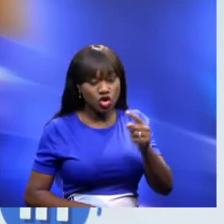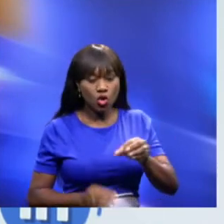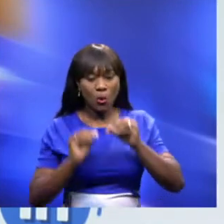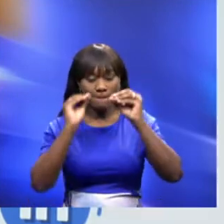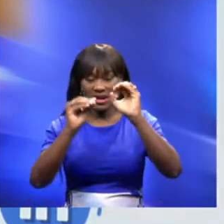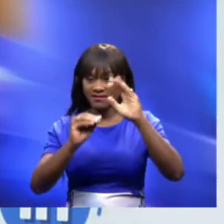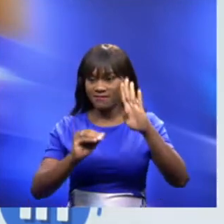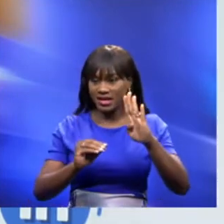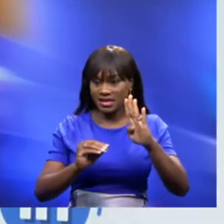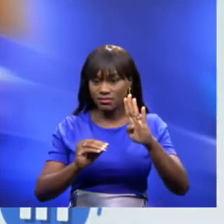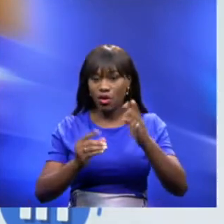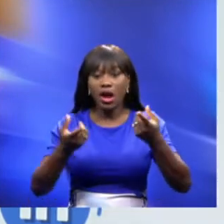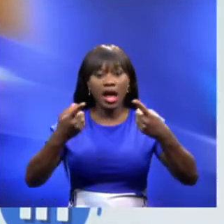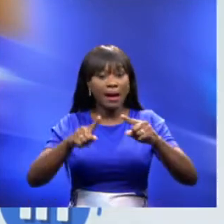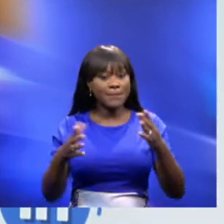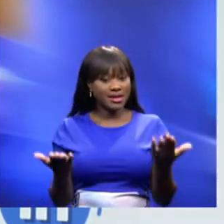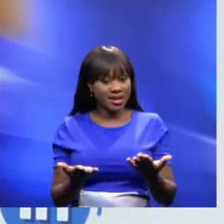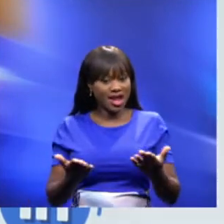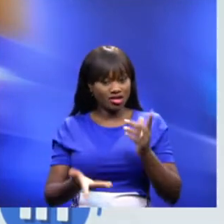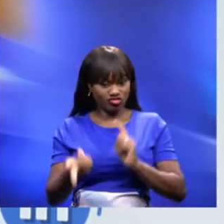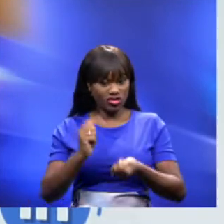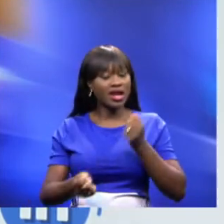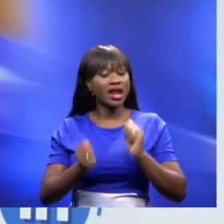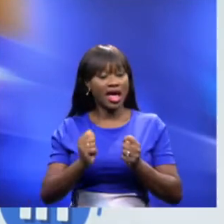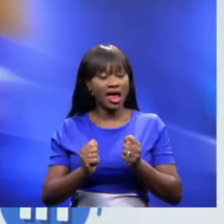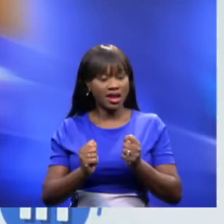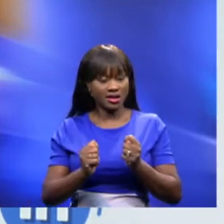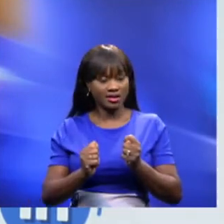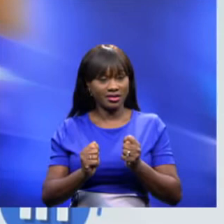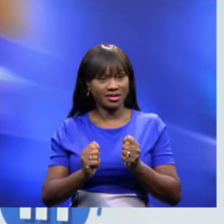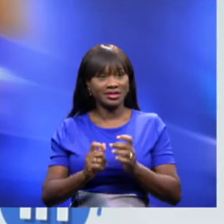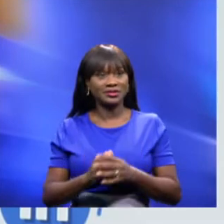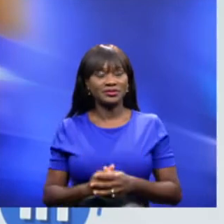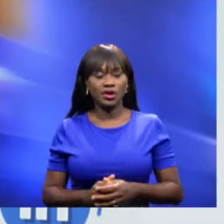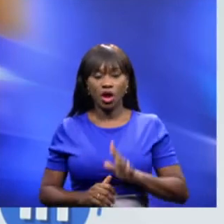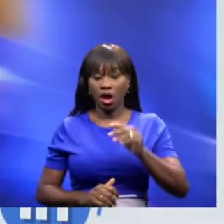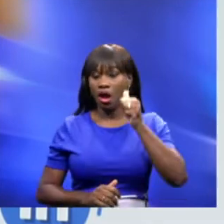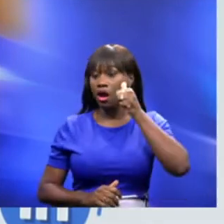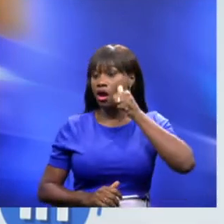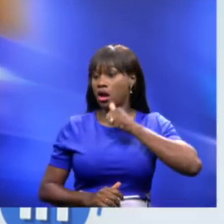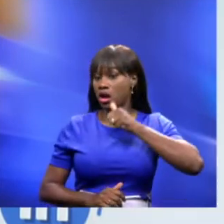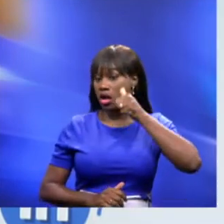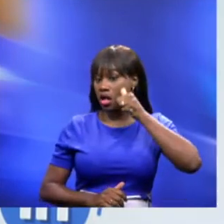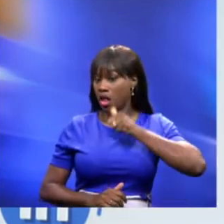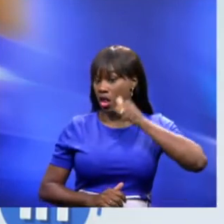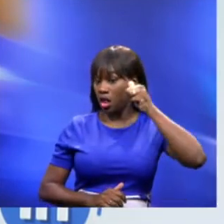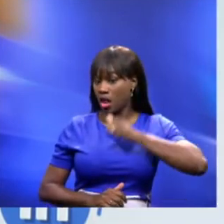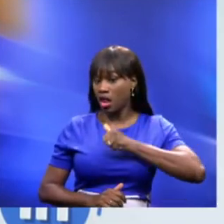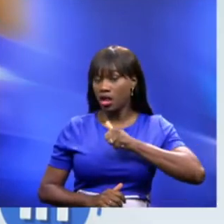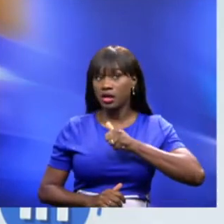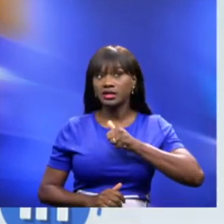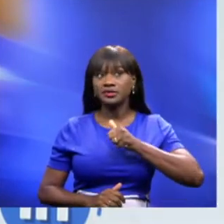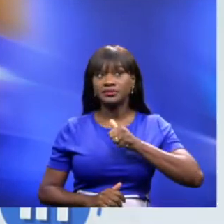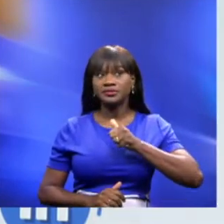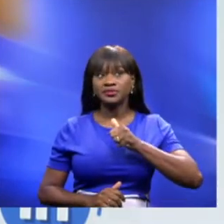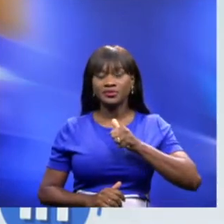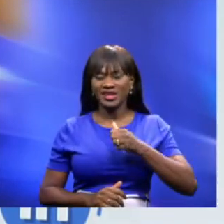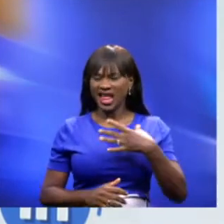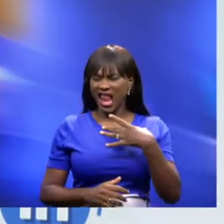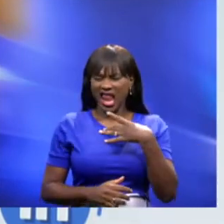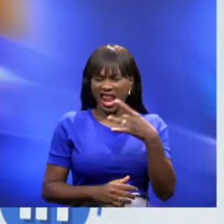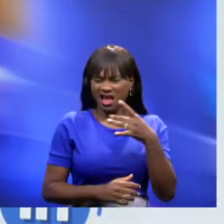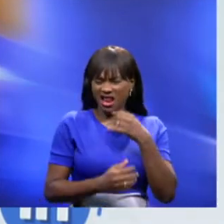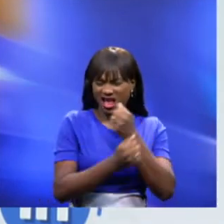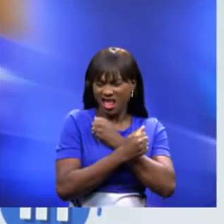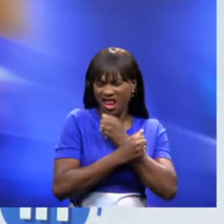happened right here in Trinidad. A situation with a girl, she she like to use social media